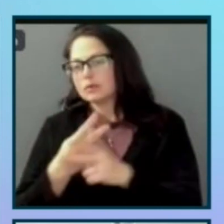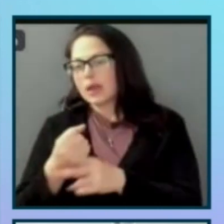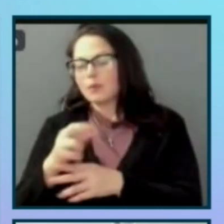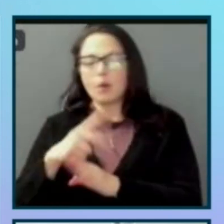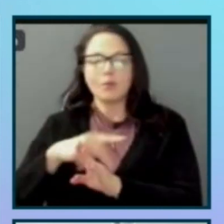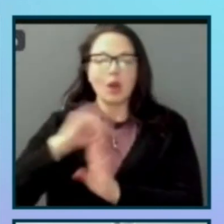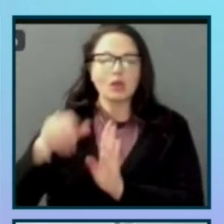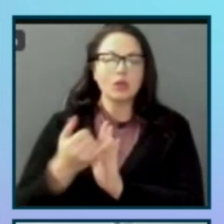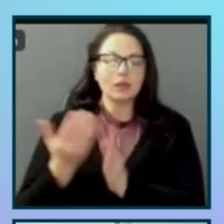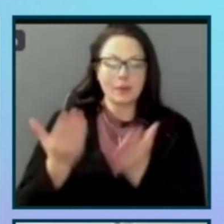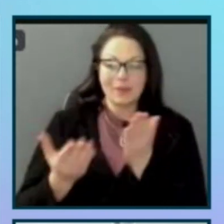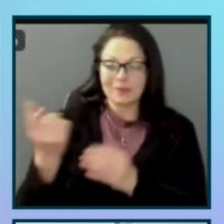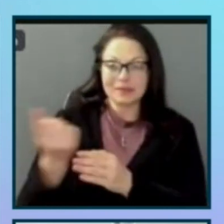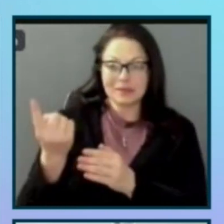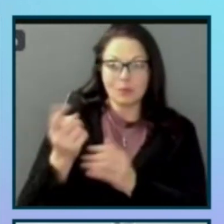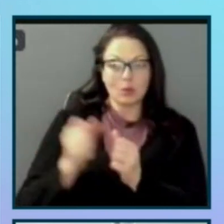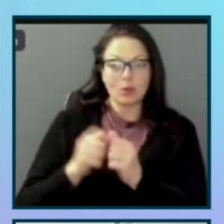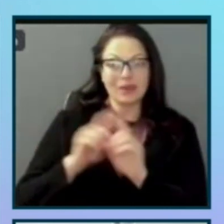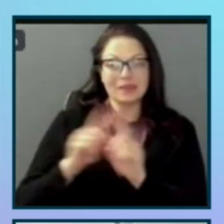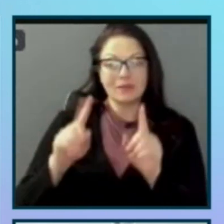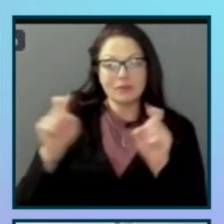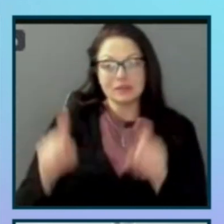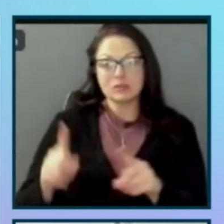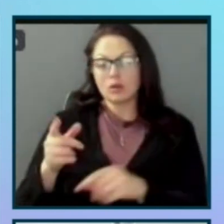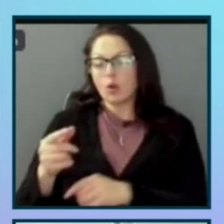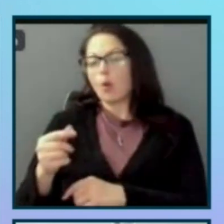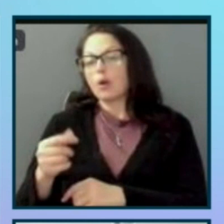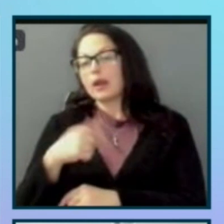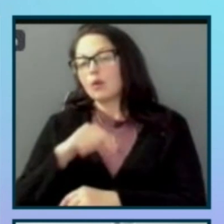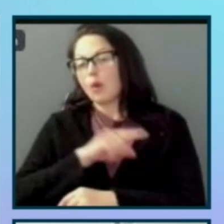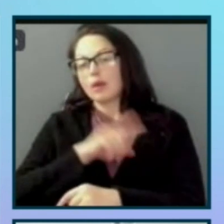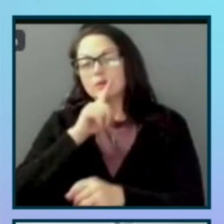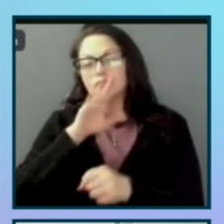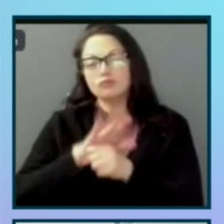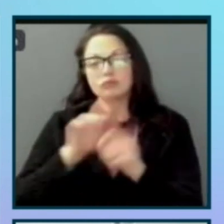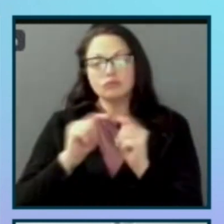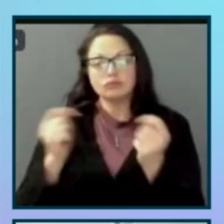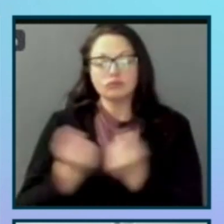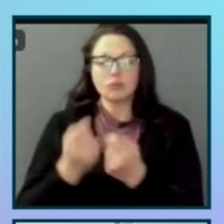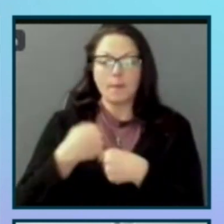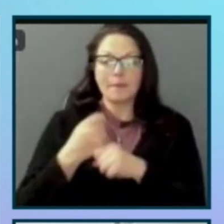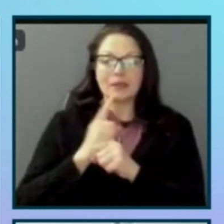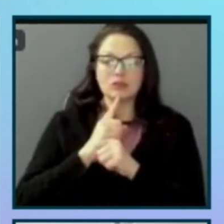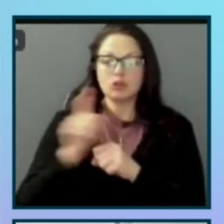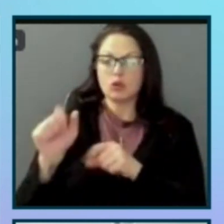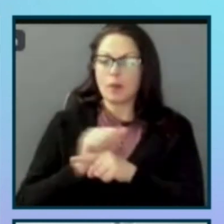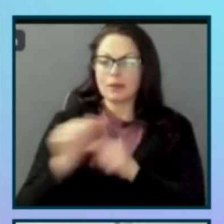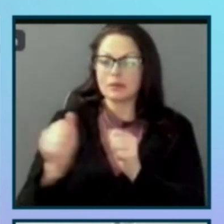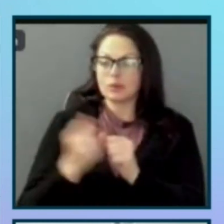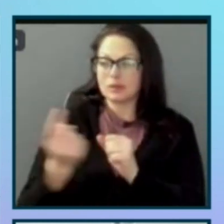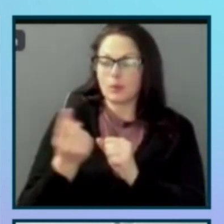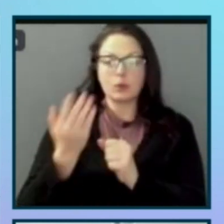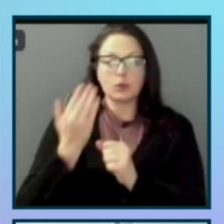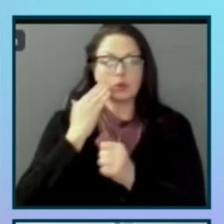on a different testing or quality assurance team. You also want to make sure you're practicing with someone who knows how to use a screen reader. And